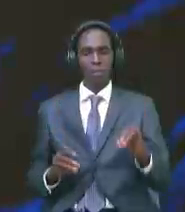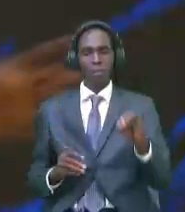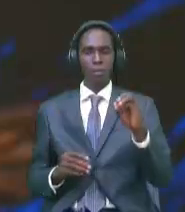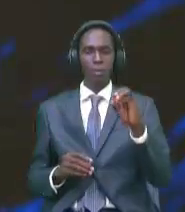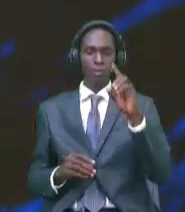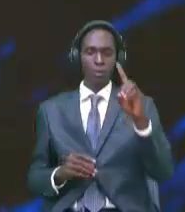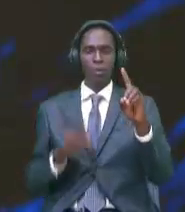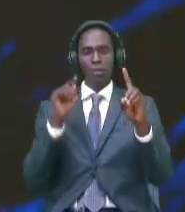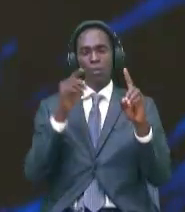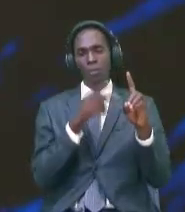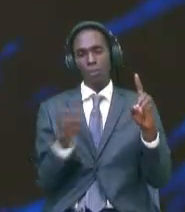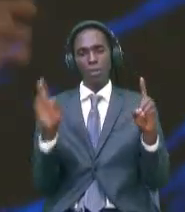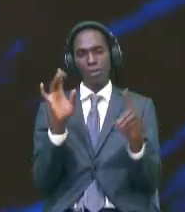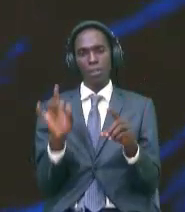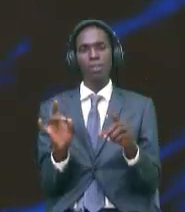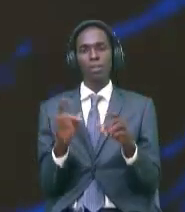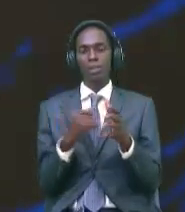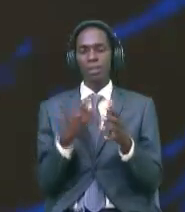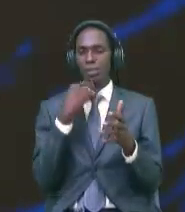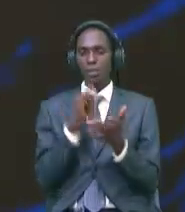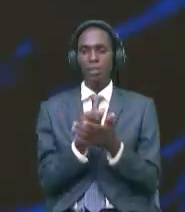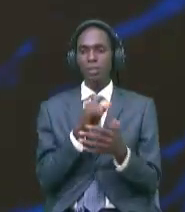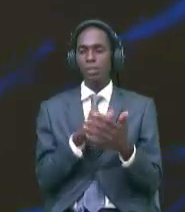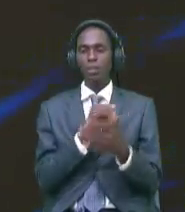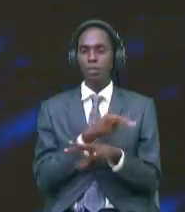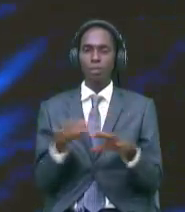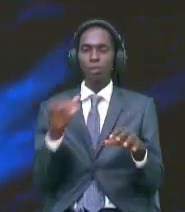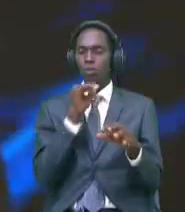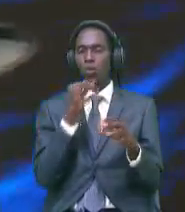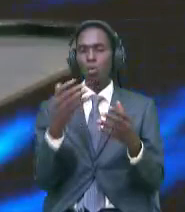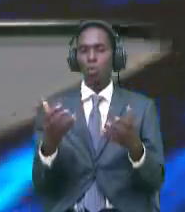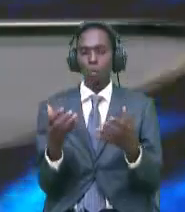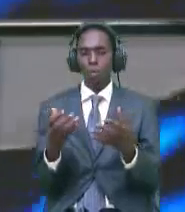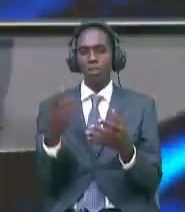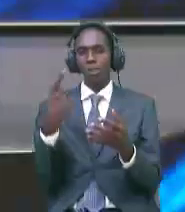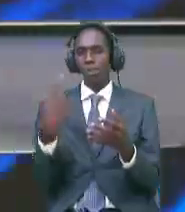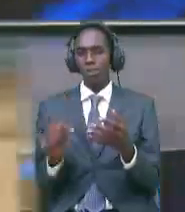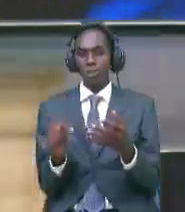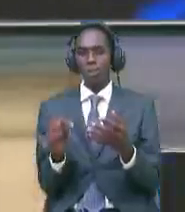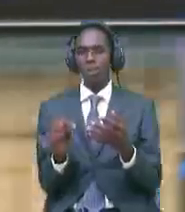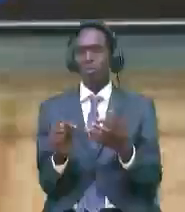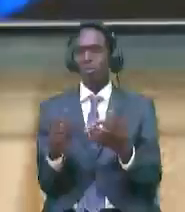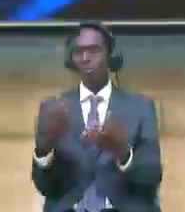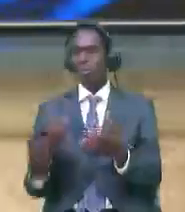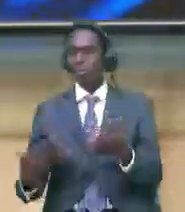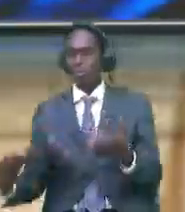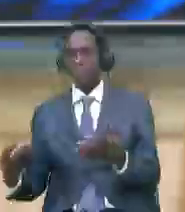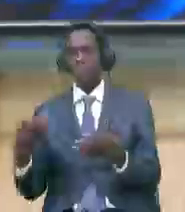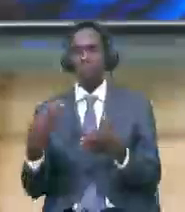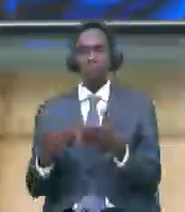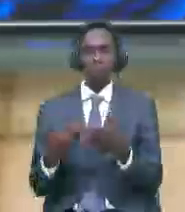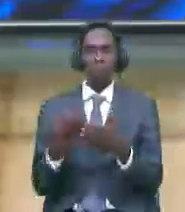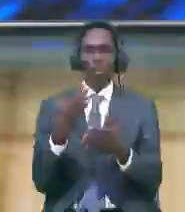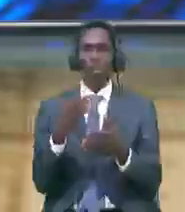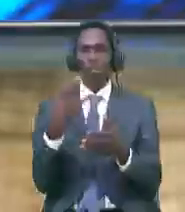the prostitute, and the offering. And so when we talk about saints, and we talk about the